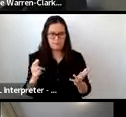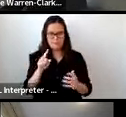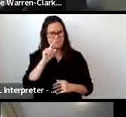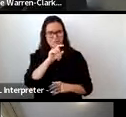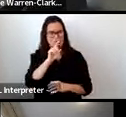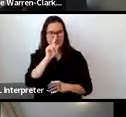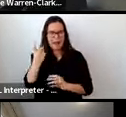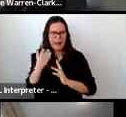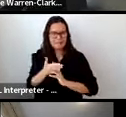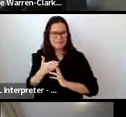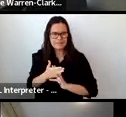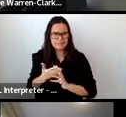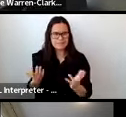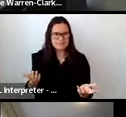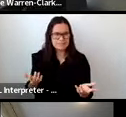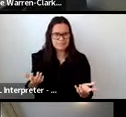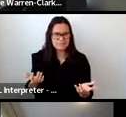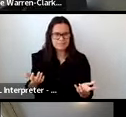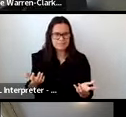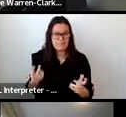level entry through a garage is not accessible, okay?